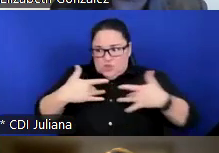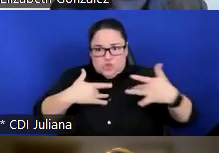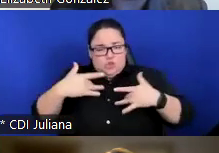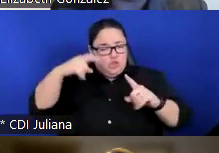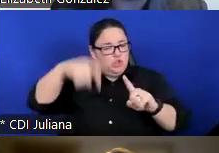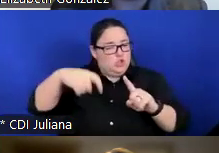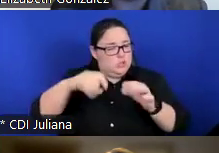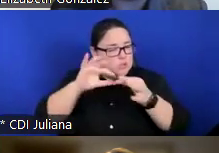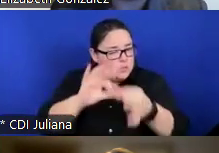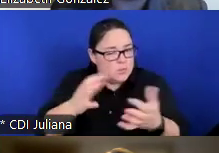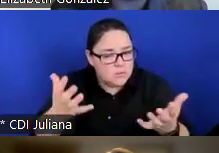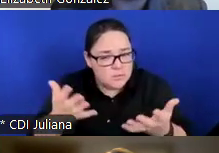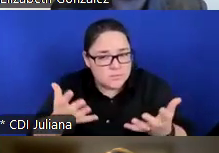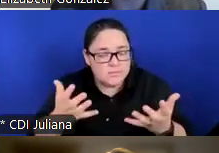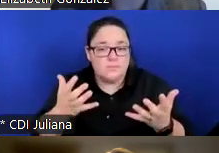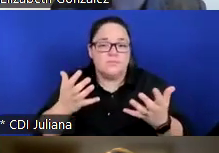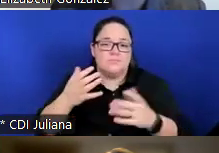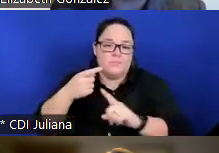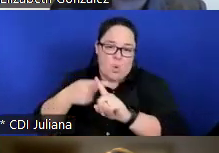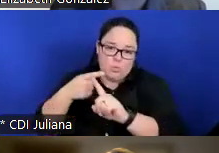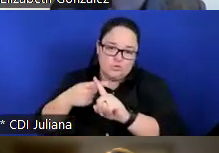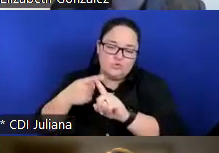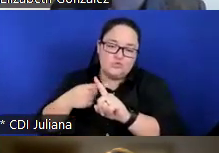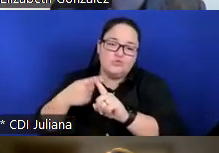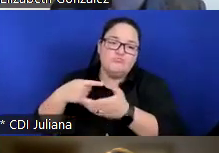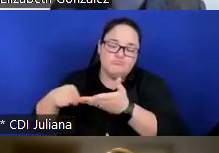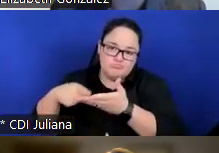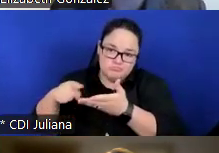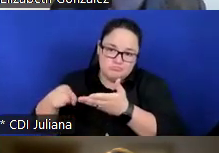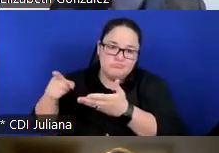your mortgage and your home, your car,